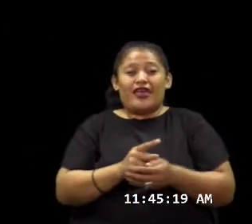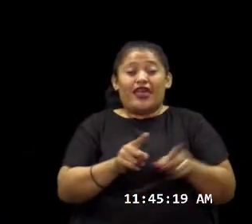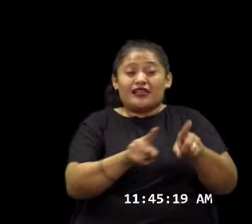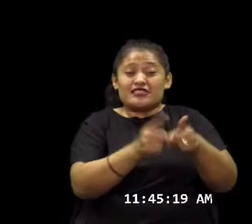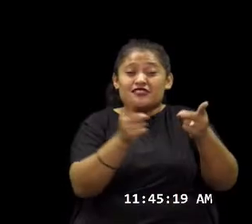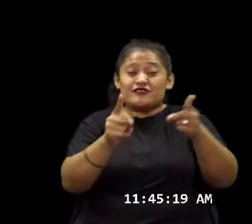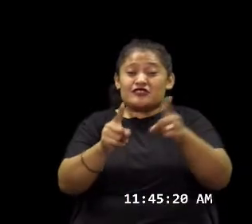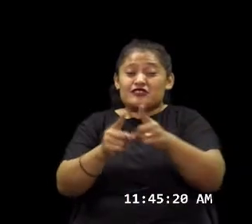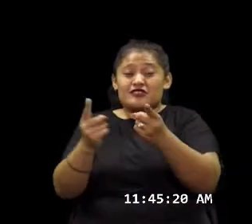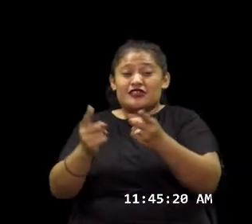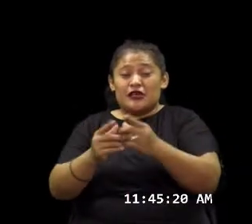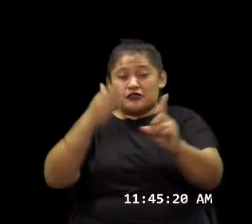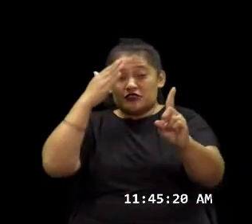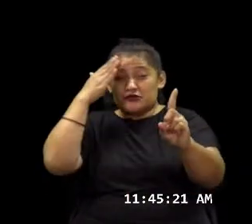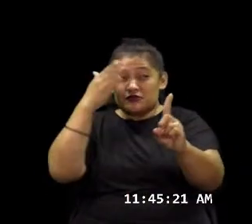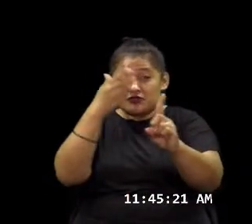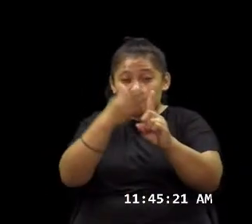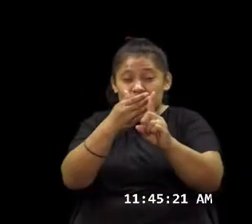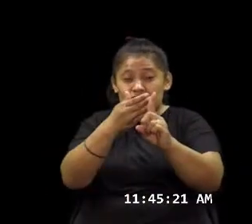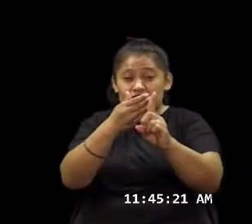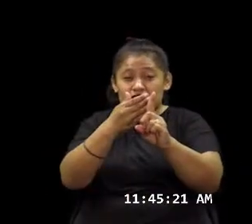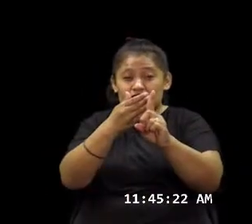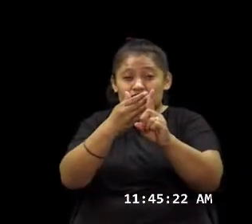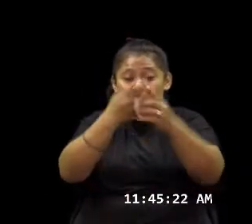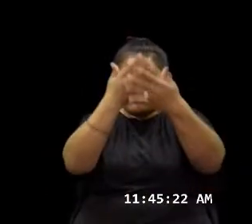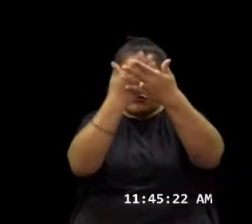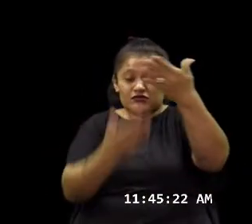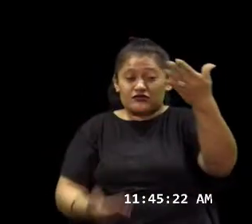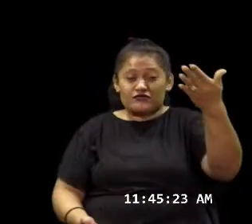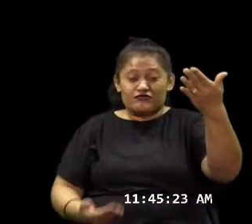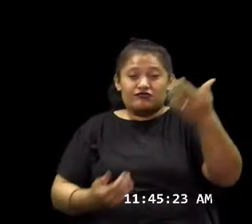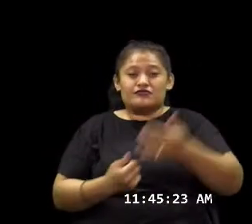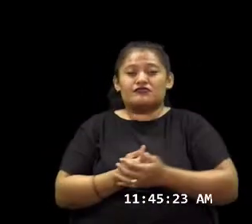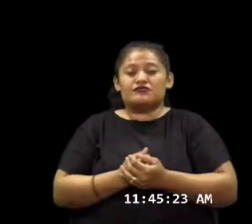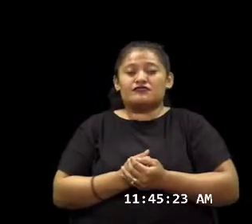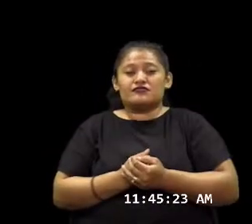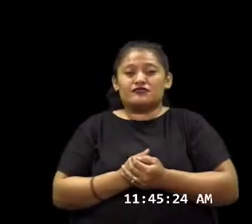essay follows a specific structure or pattern.